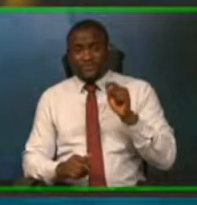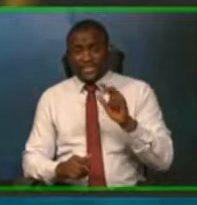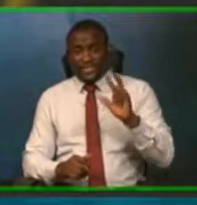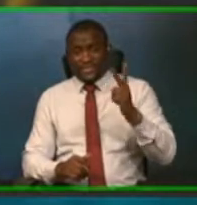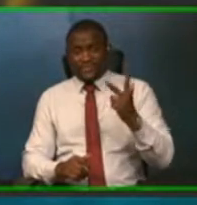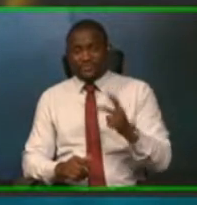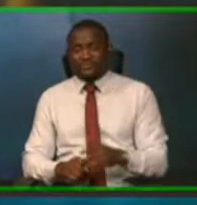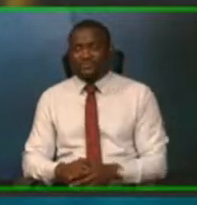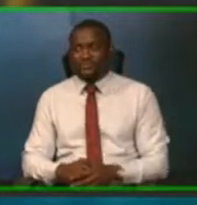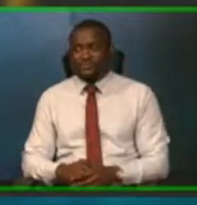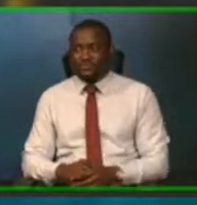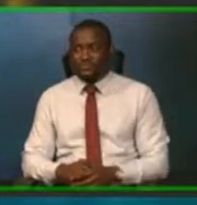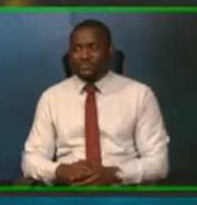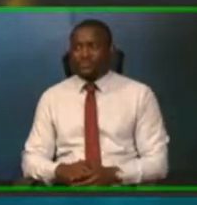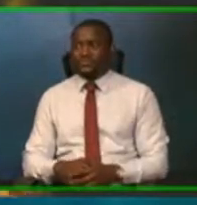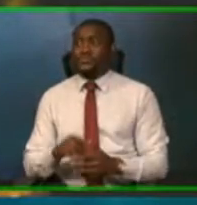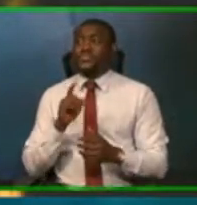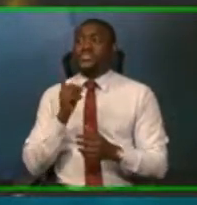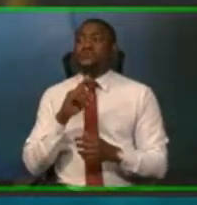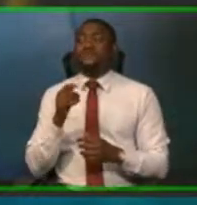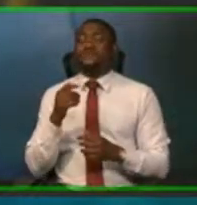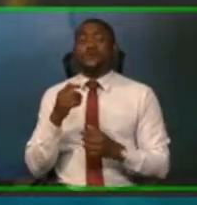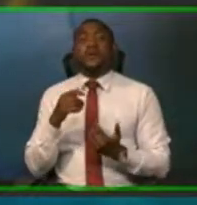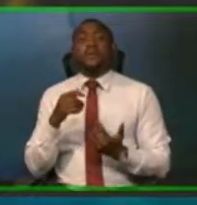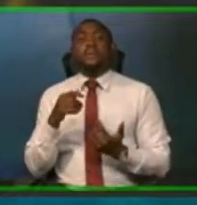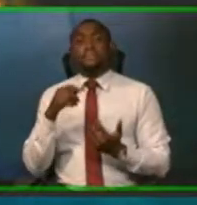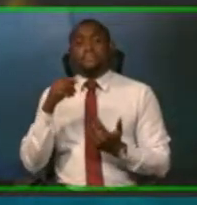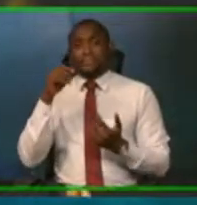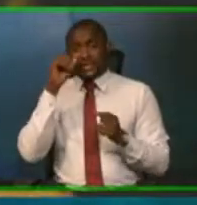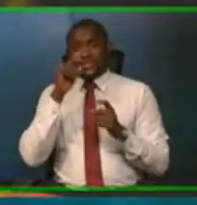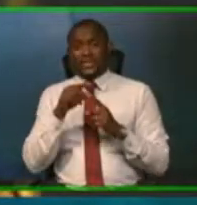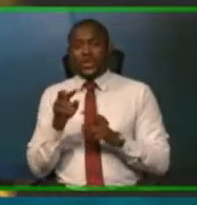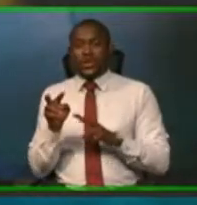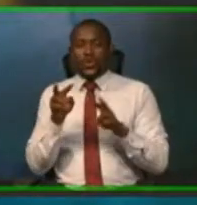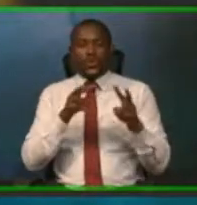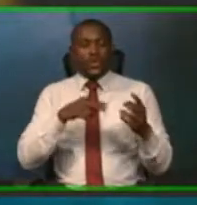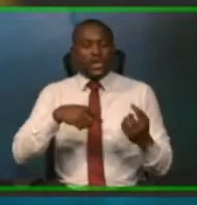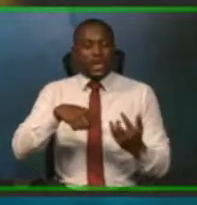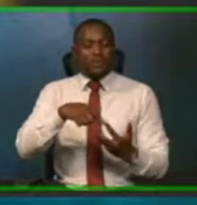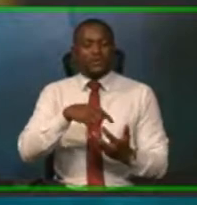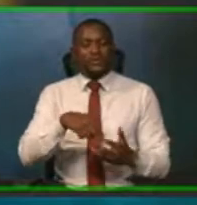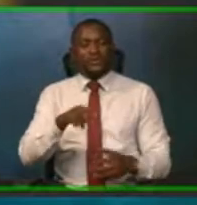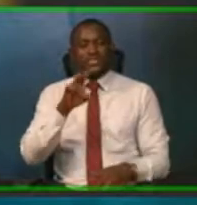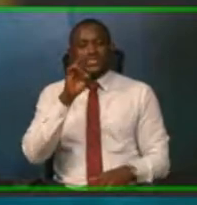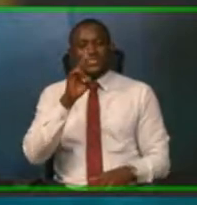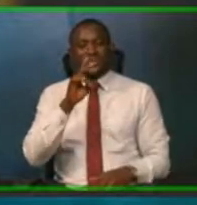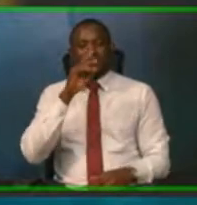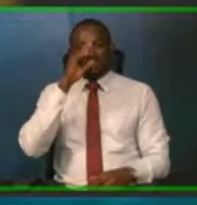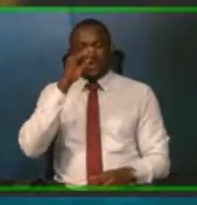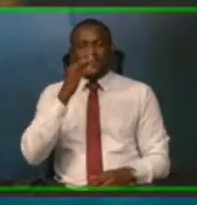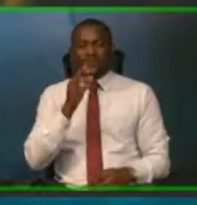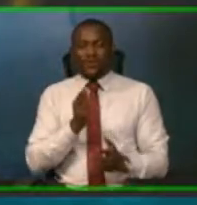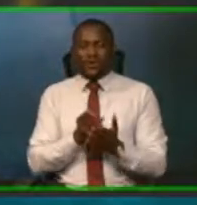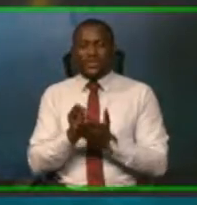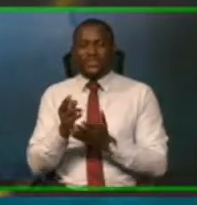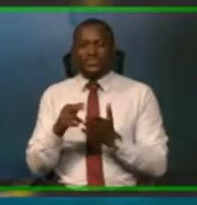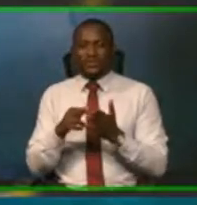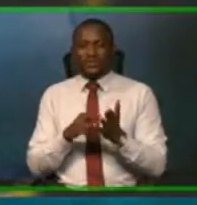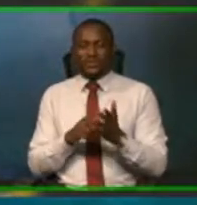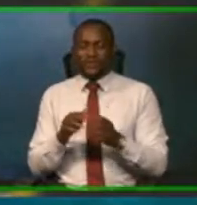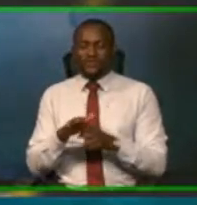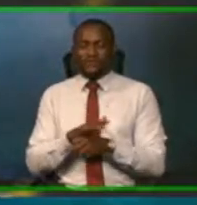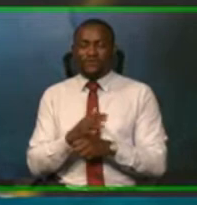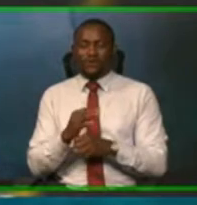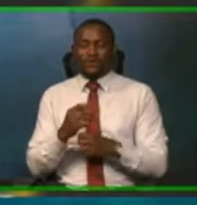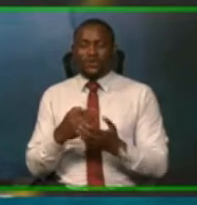Give us verse 3, we're still here. It says, wherefore, brethren, look ye among you, 7 men of honest report, full of the Holy